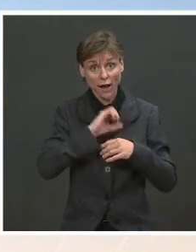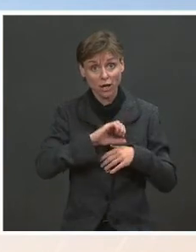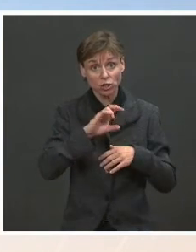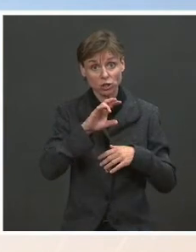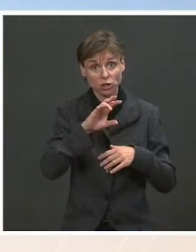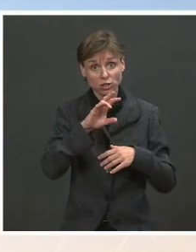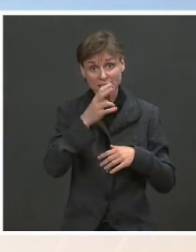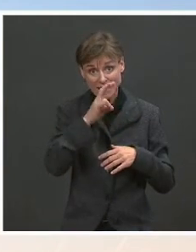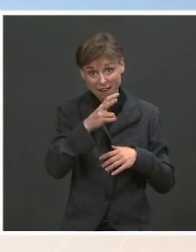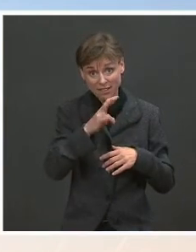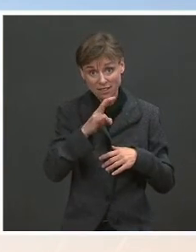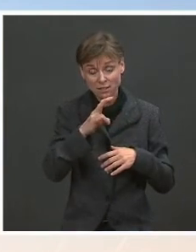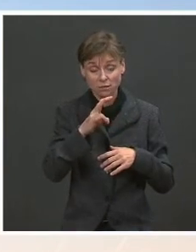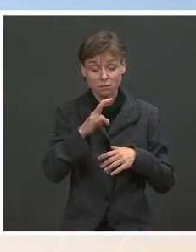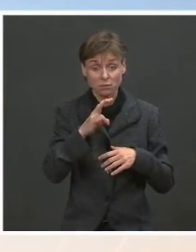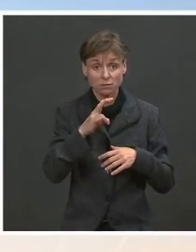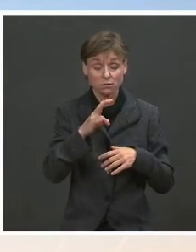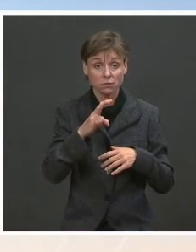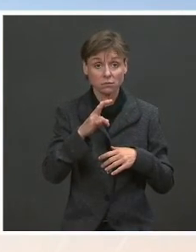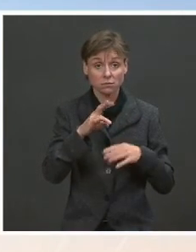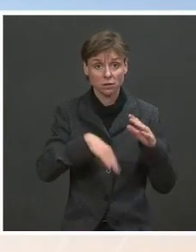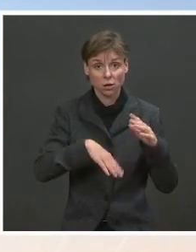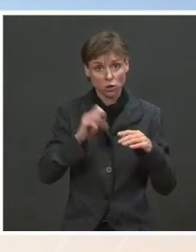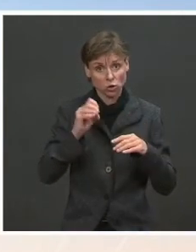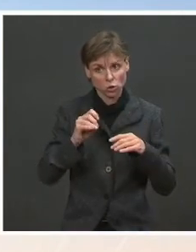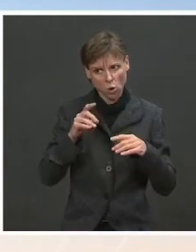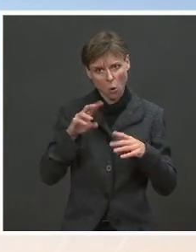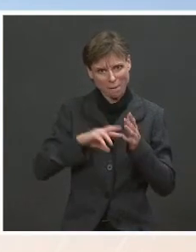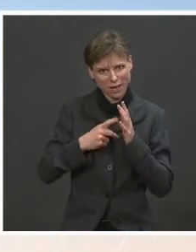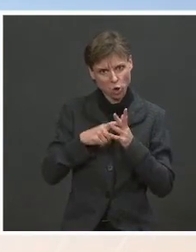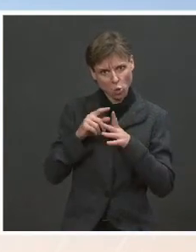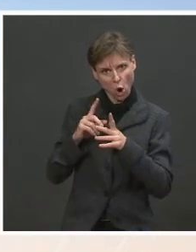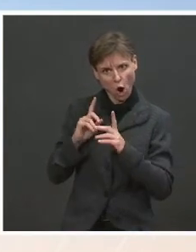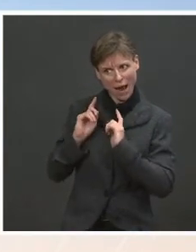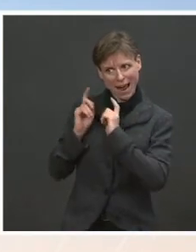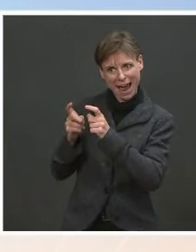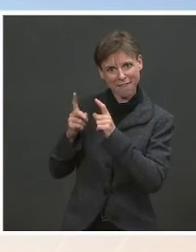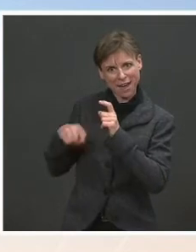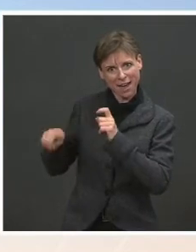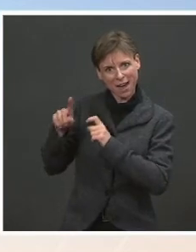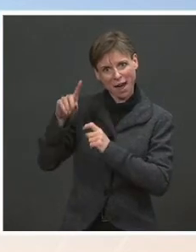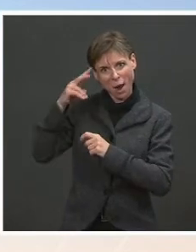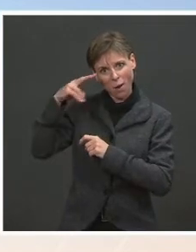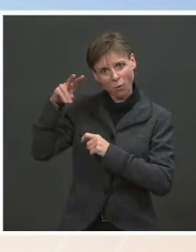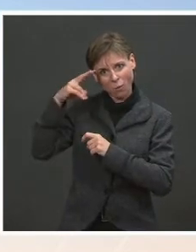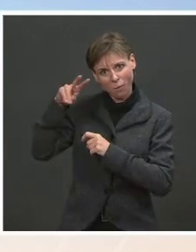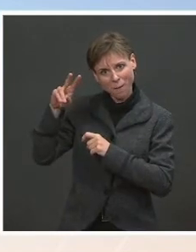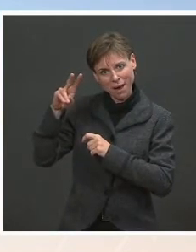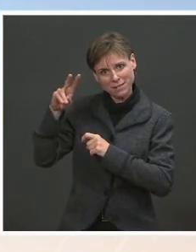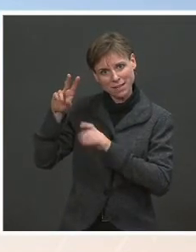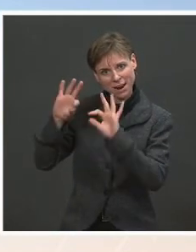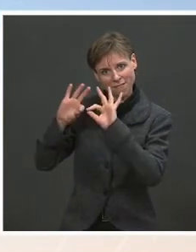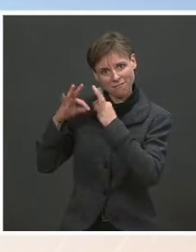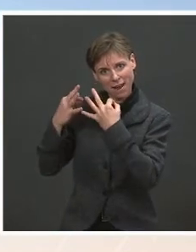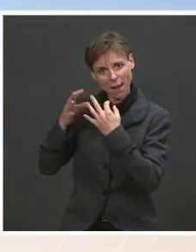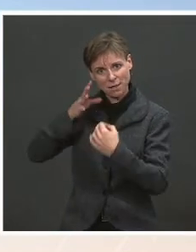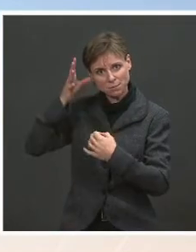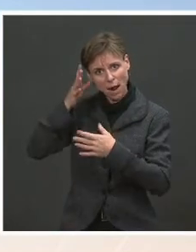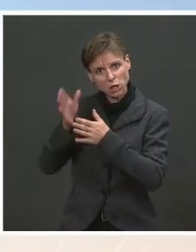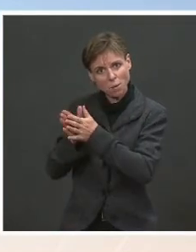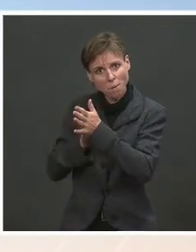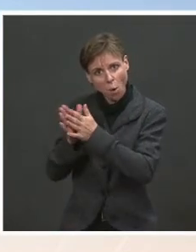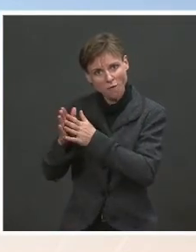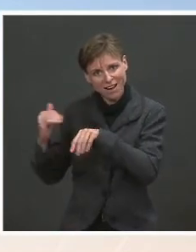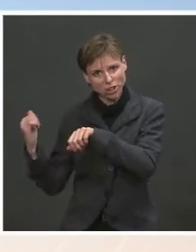government incentivizing parents to send their children across the border alone because that is their best chance to enter and stay in the United States? Well,